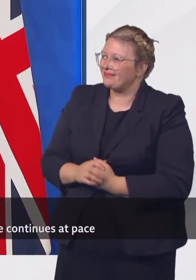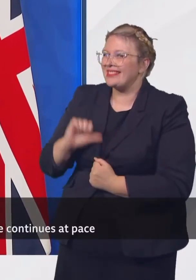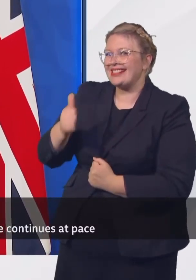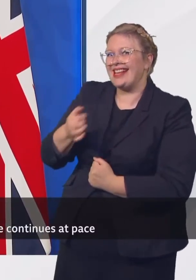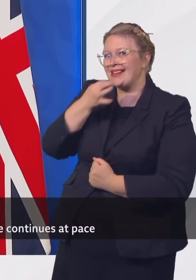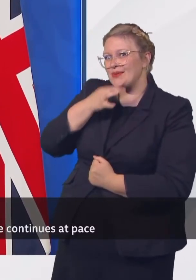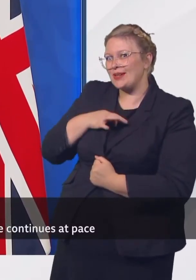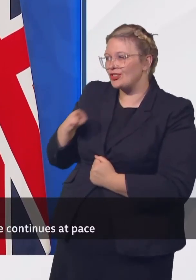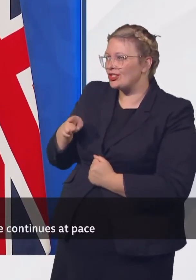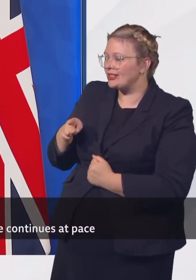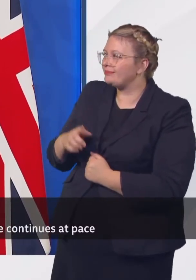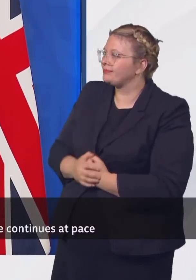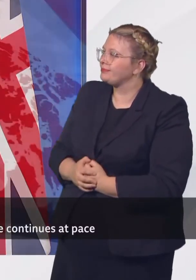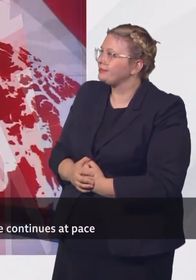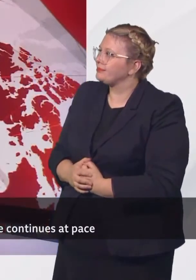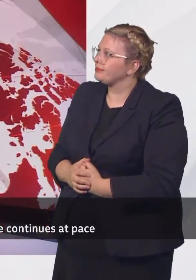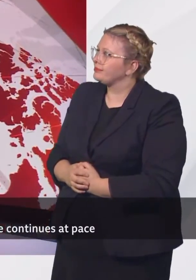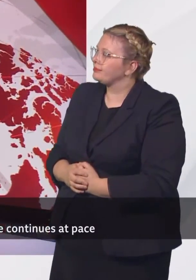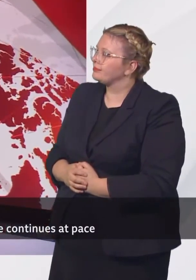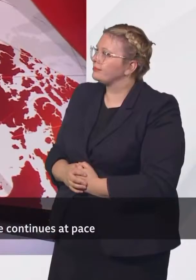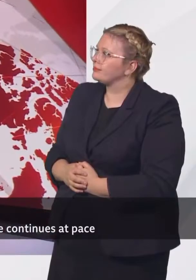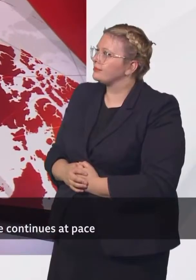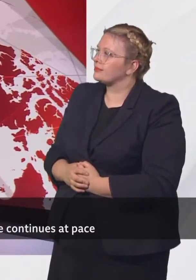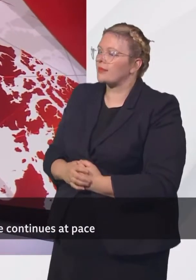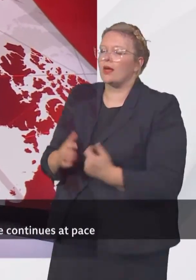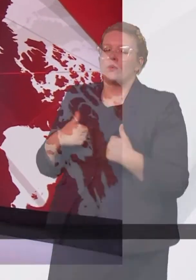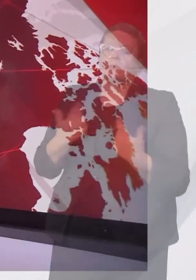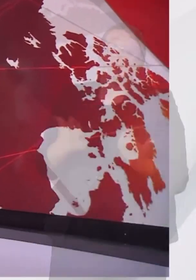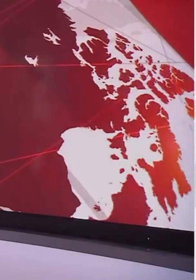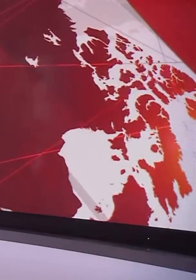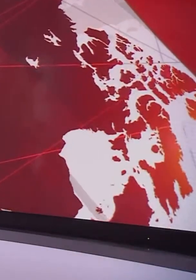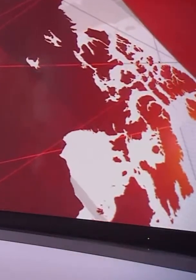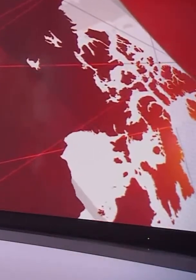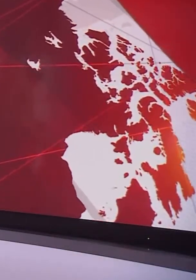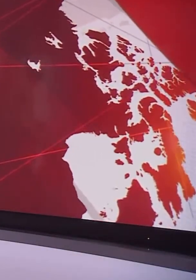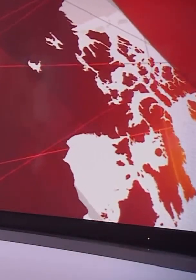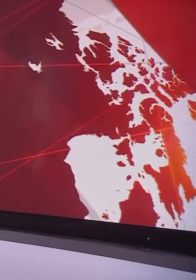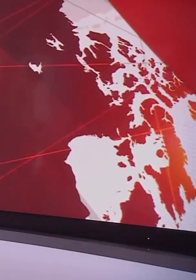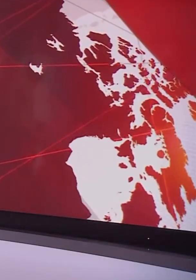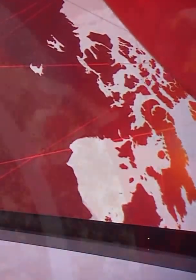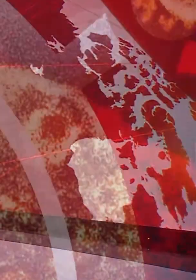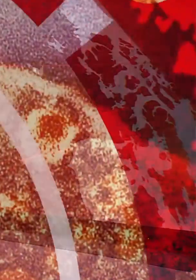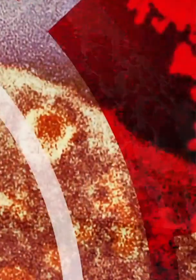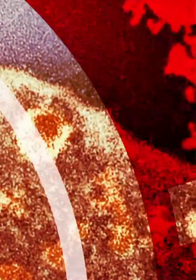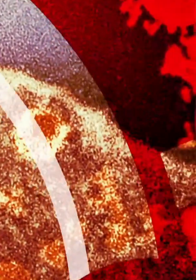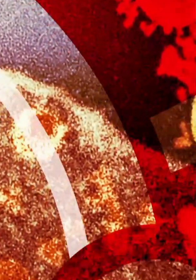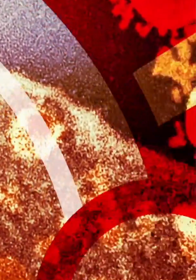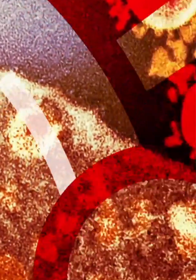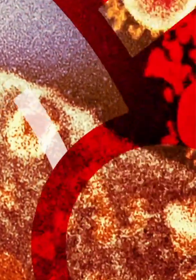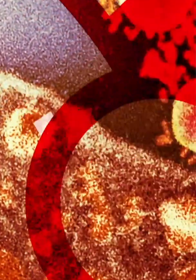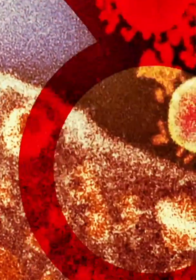Right, we're going to leave that press briefing there, taken, of course, by the Health Secretary, Matt Hancock.